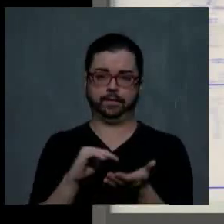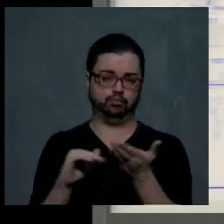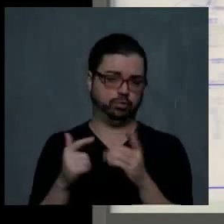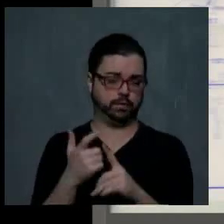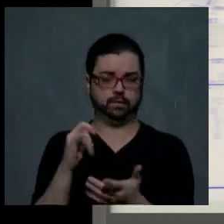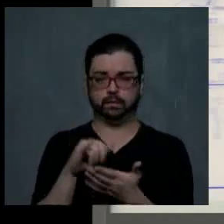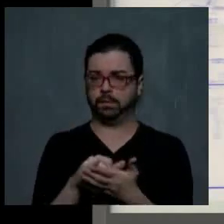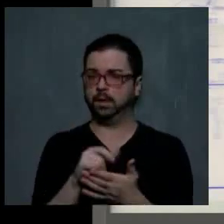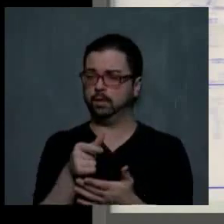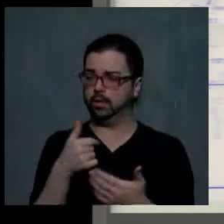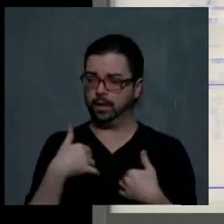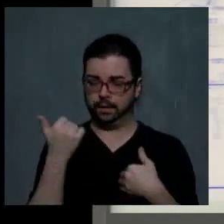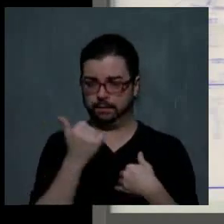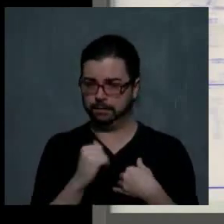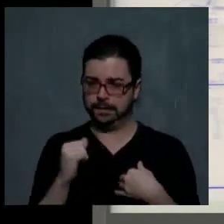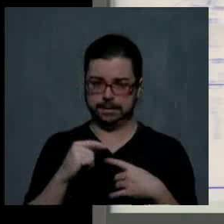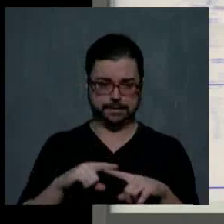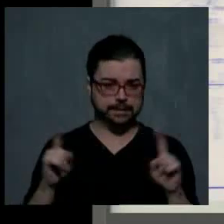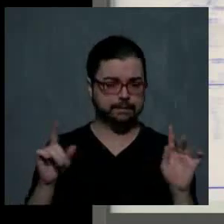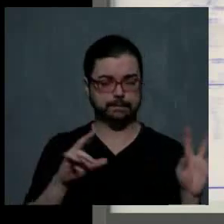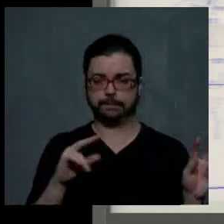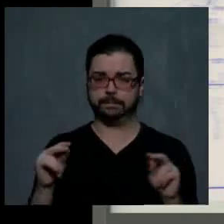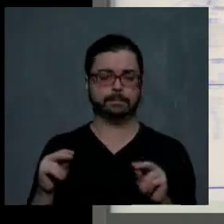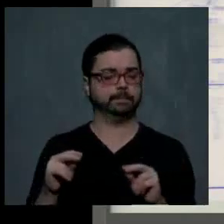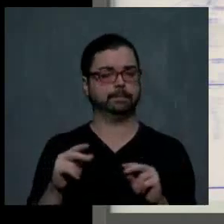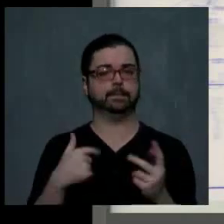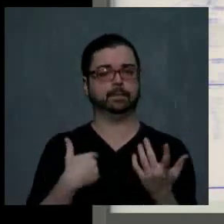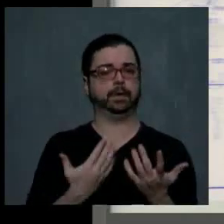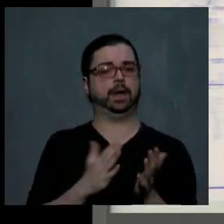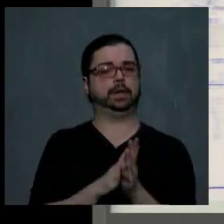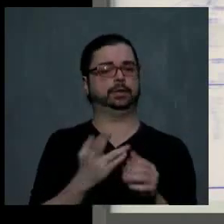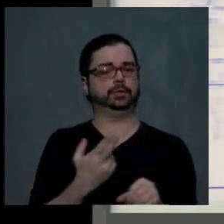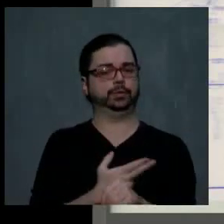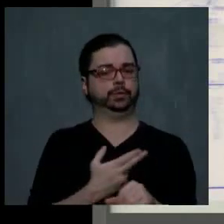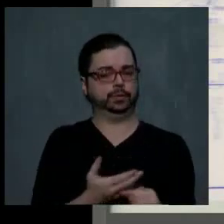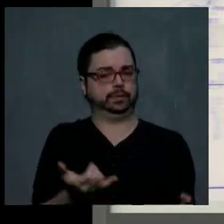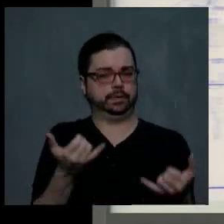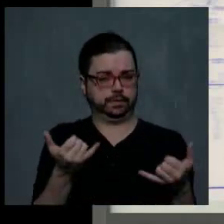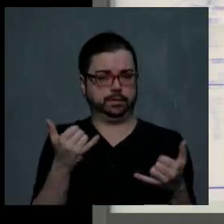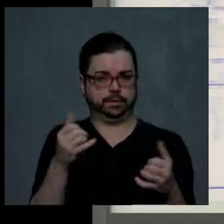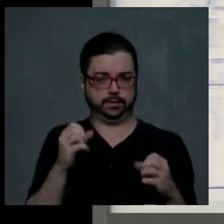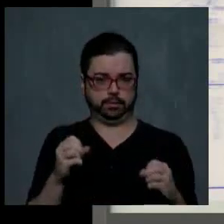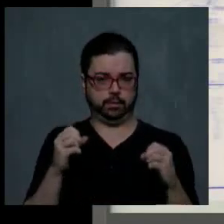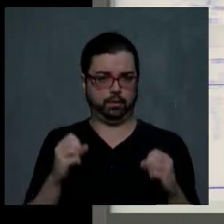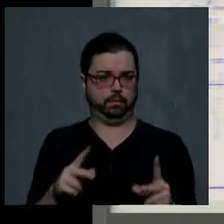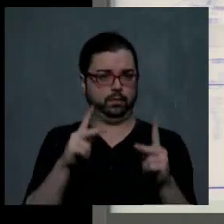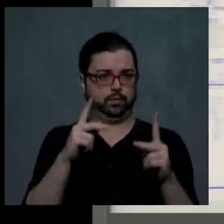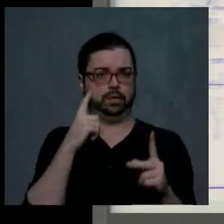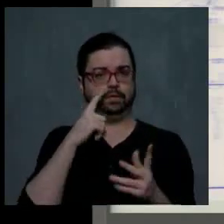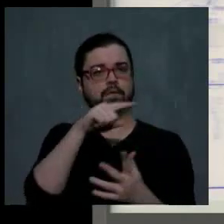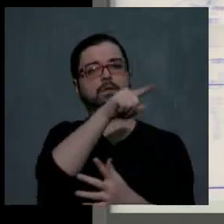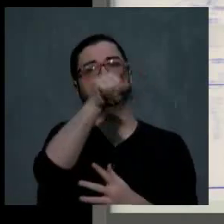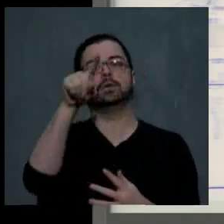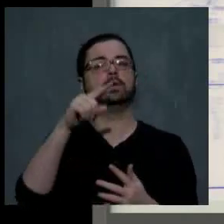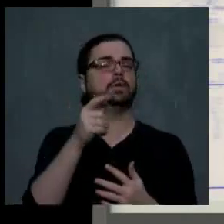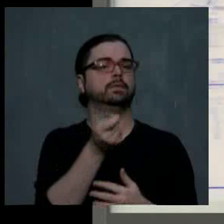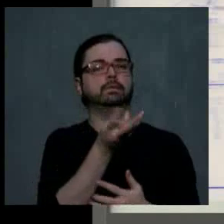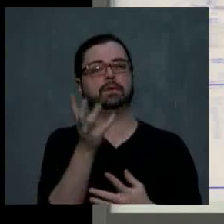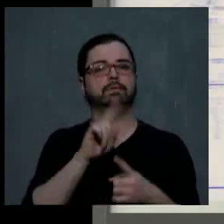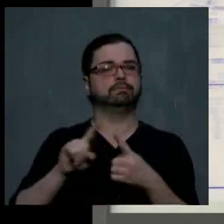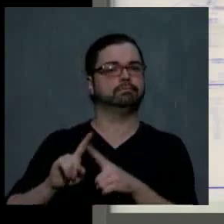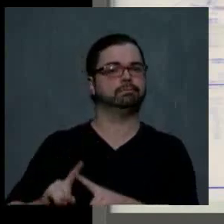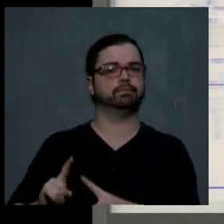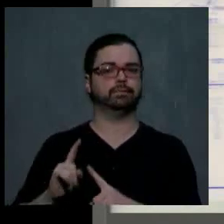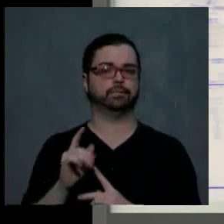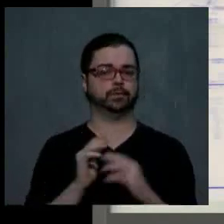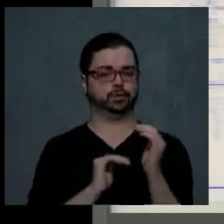have anything differently. We are asking that we use this opportunity of the various construction projects in the area that